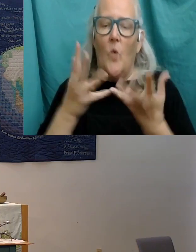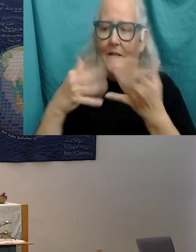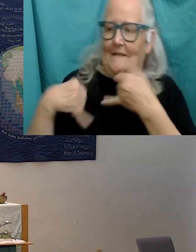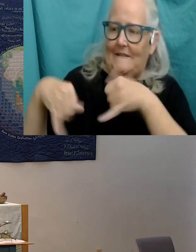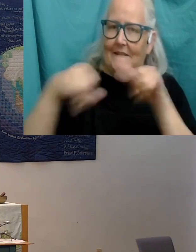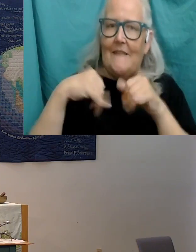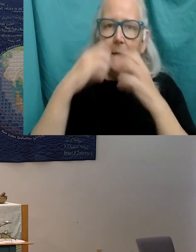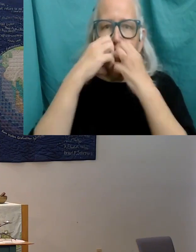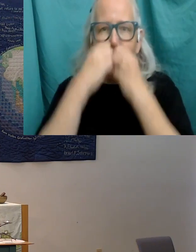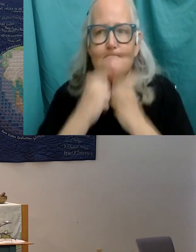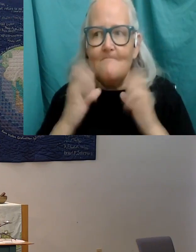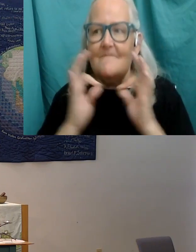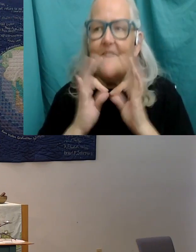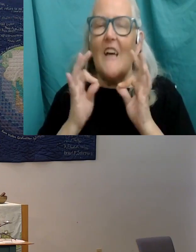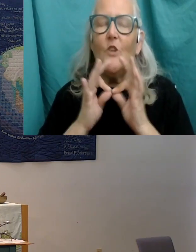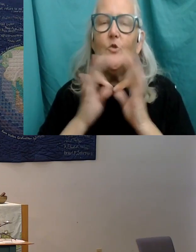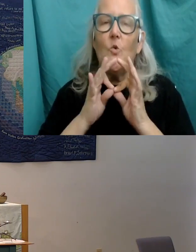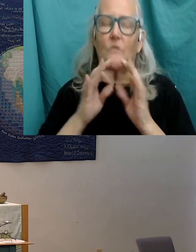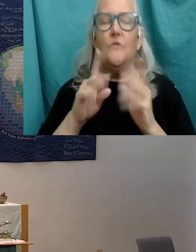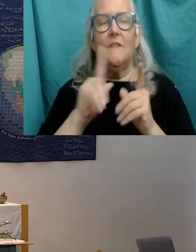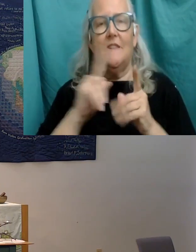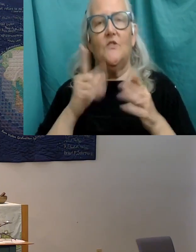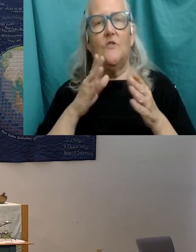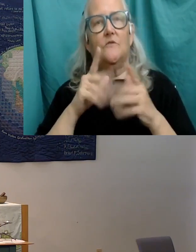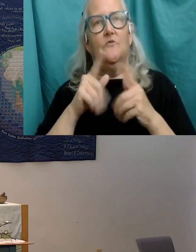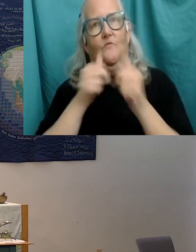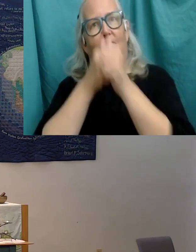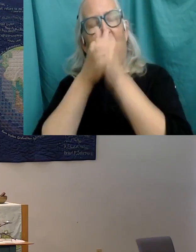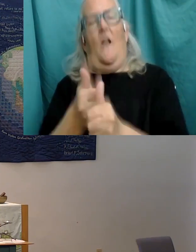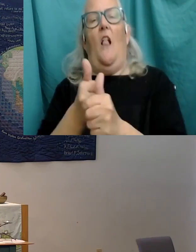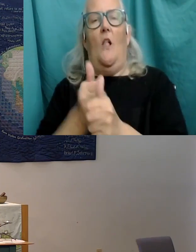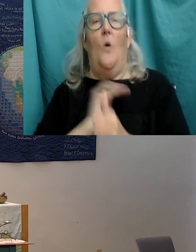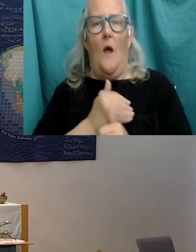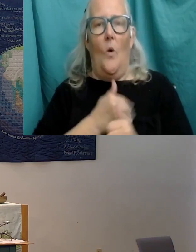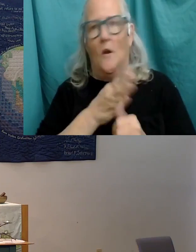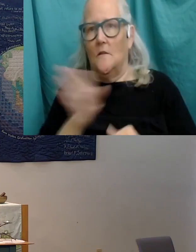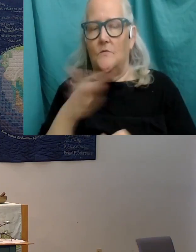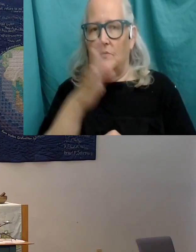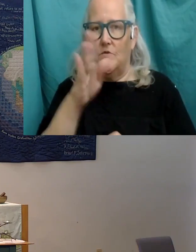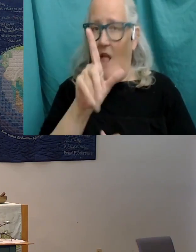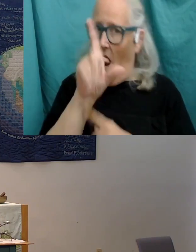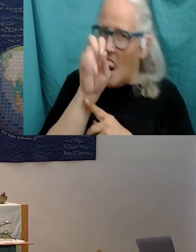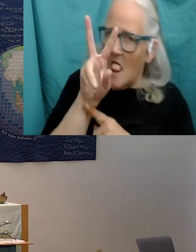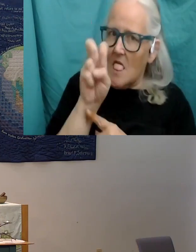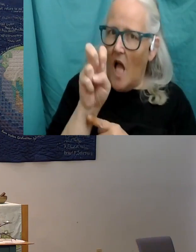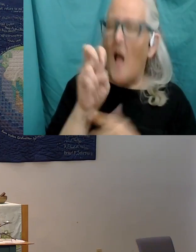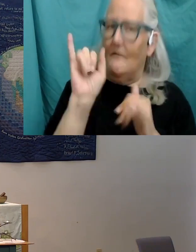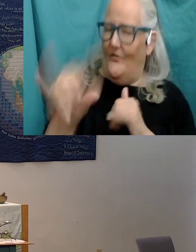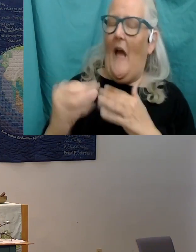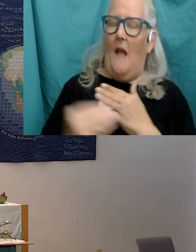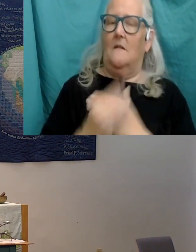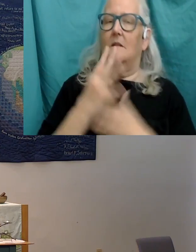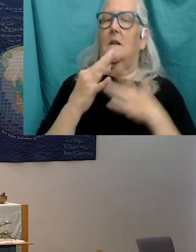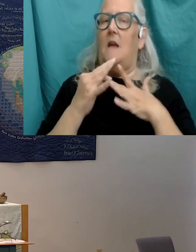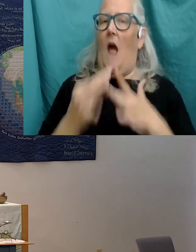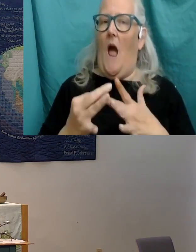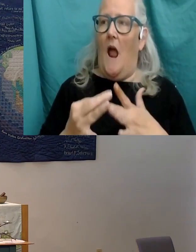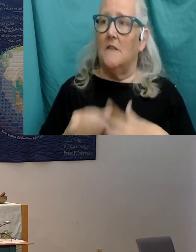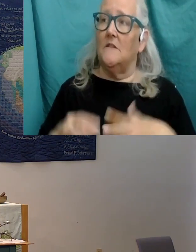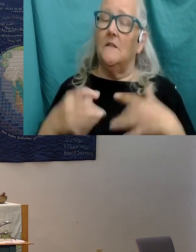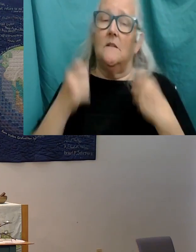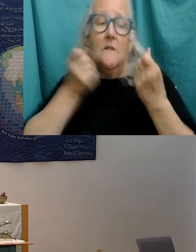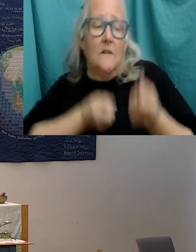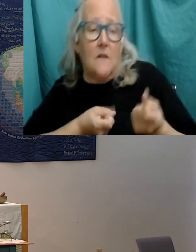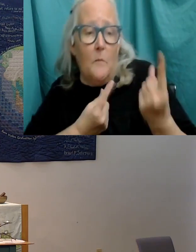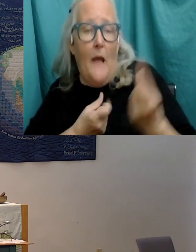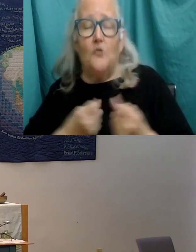to chart our course, letting love be the force that guides us, compassion and courage, the wind in our sails,